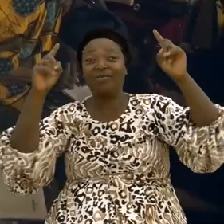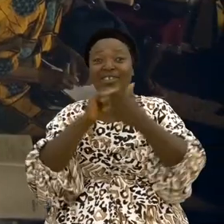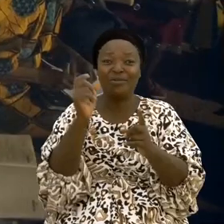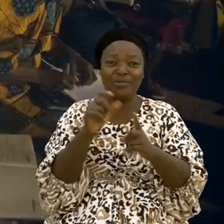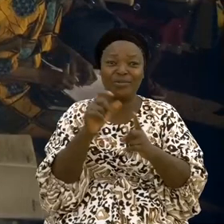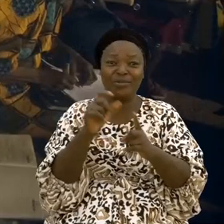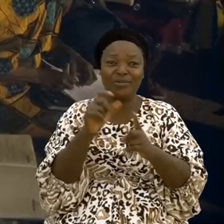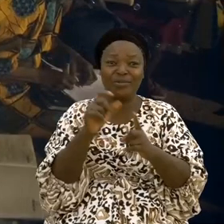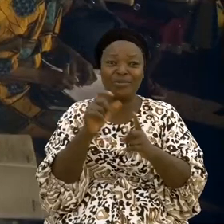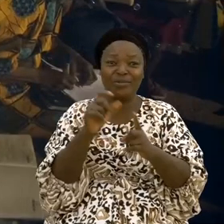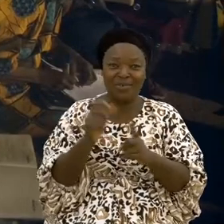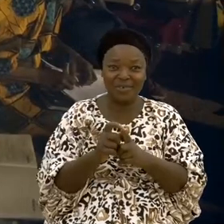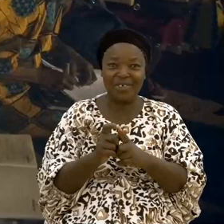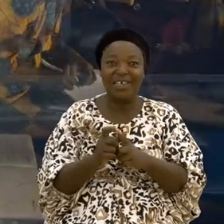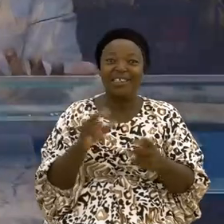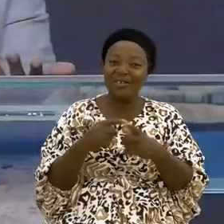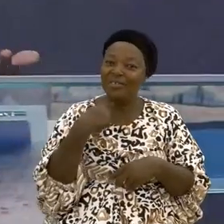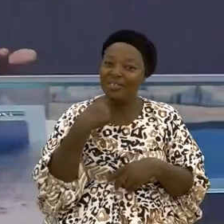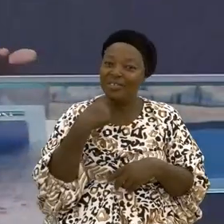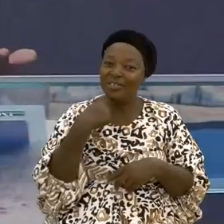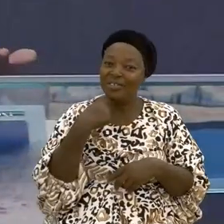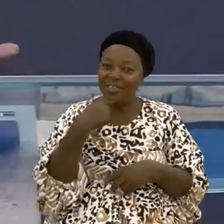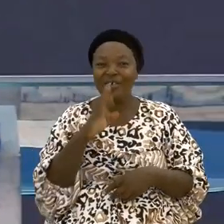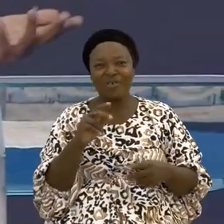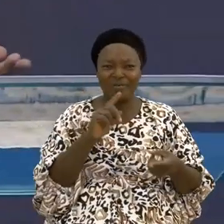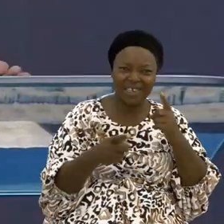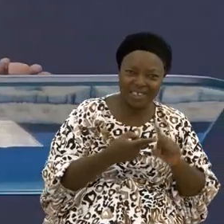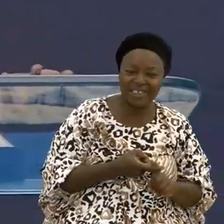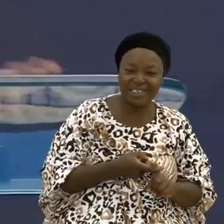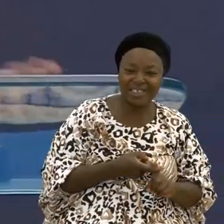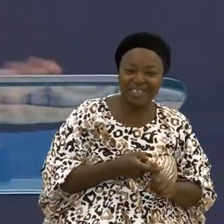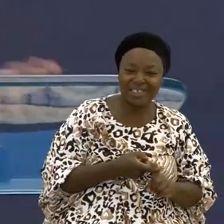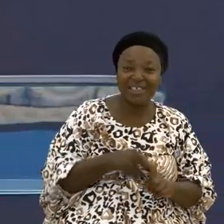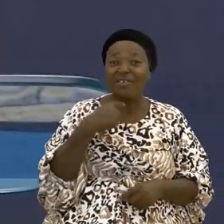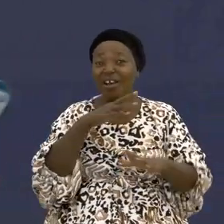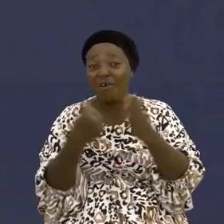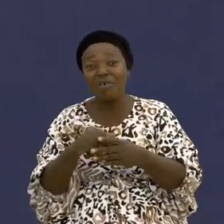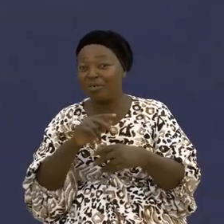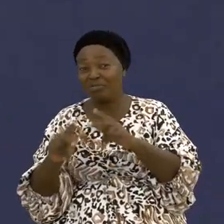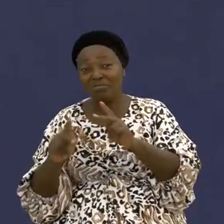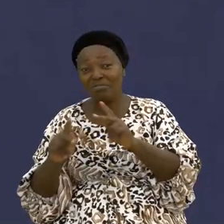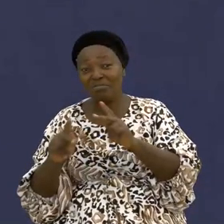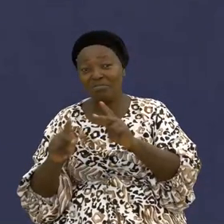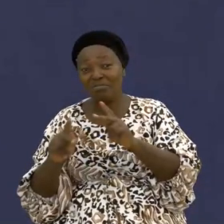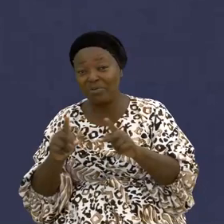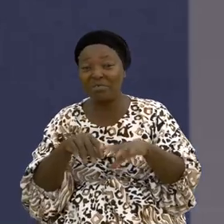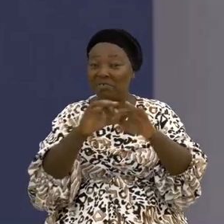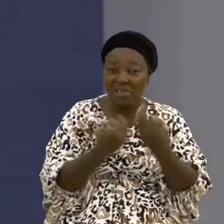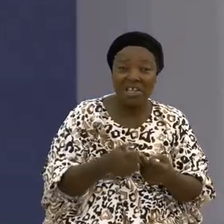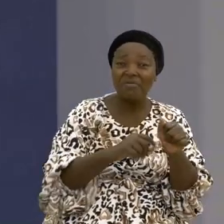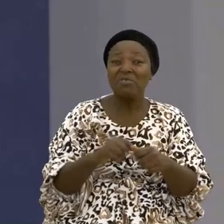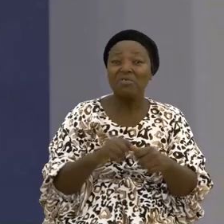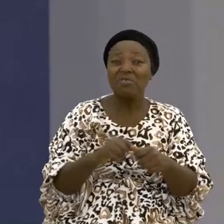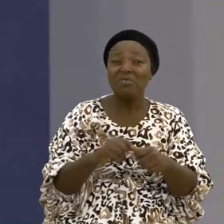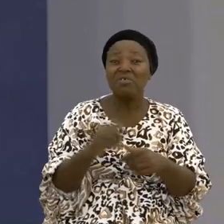that word. You tell your friends. You tell your neighbors. You tell your co-workers. And when you tell them, there's something